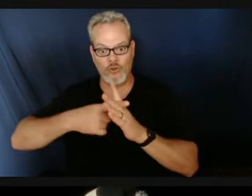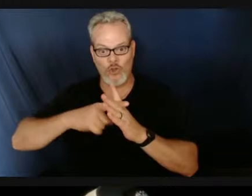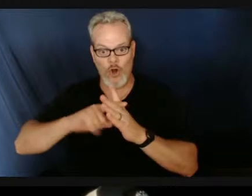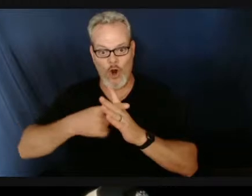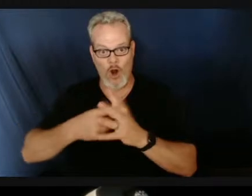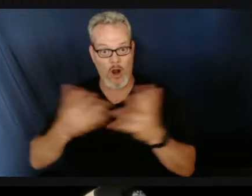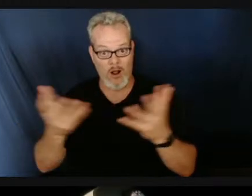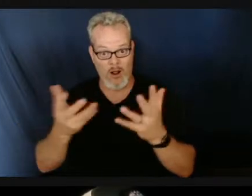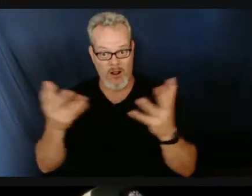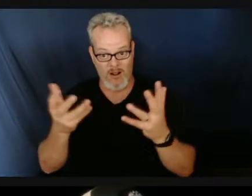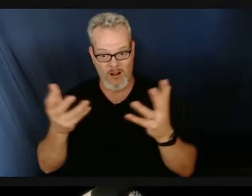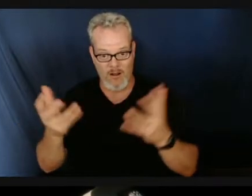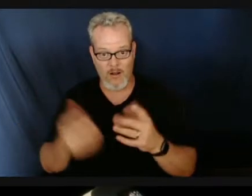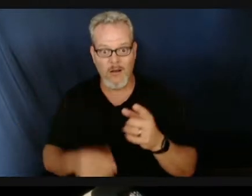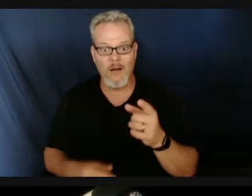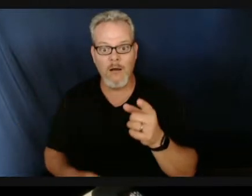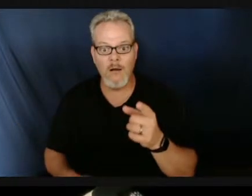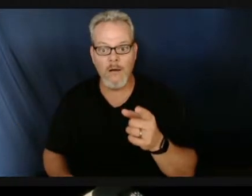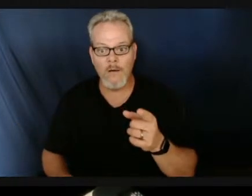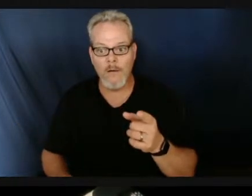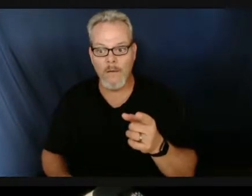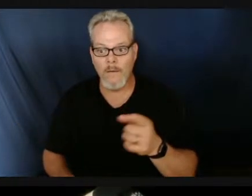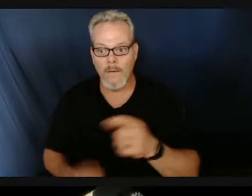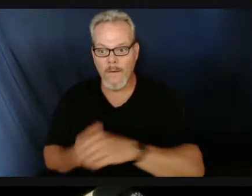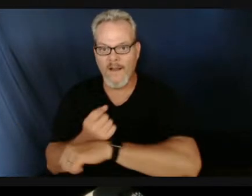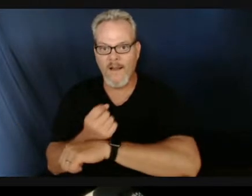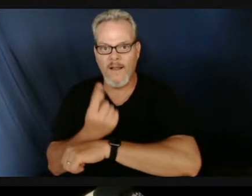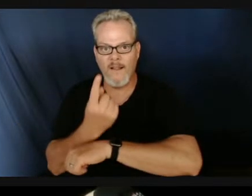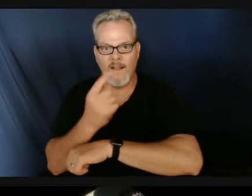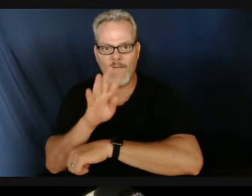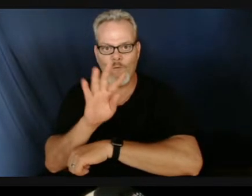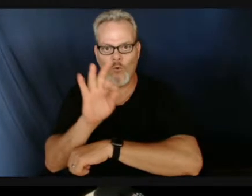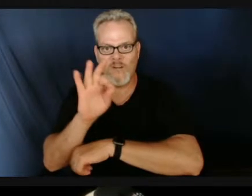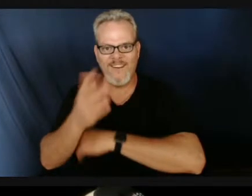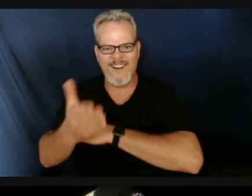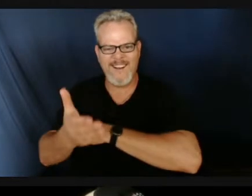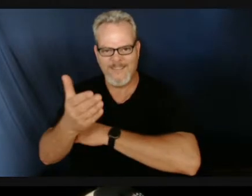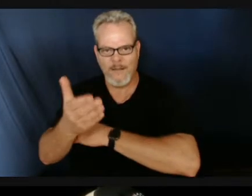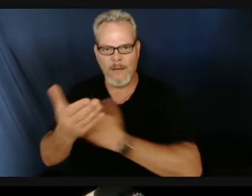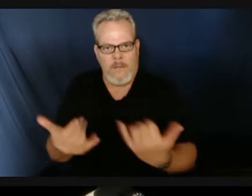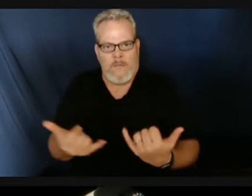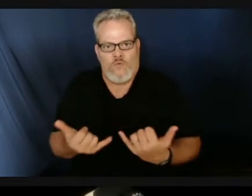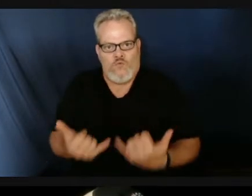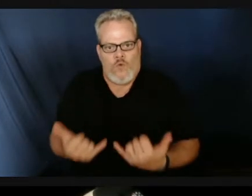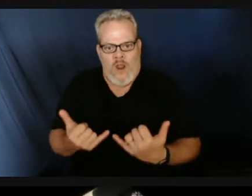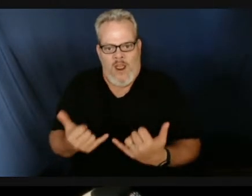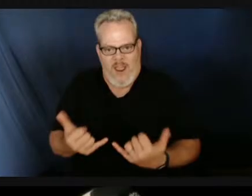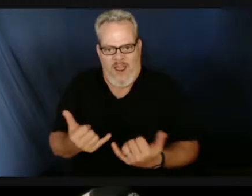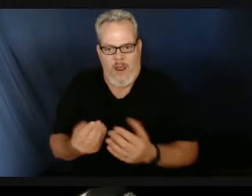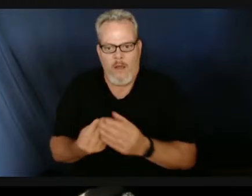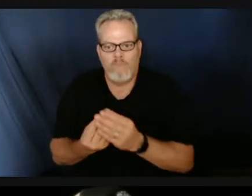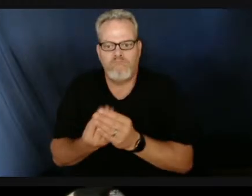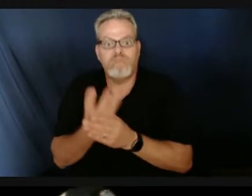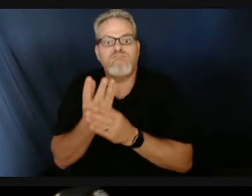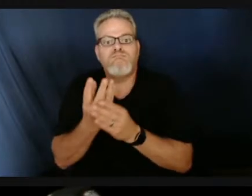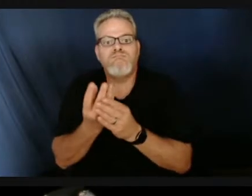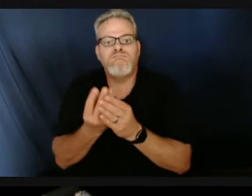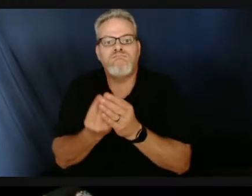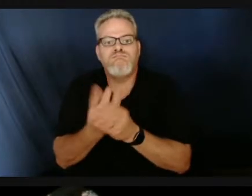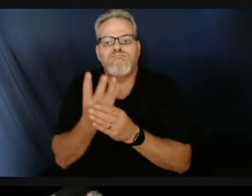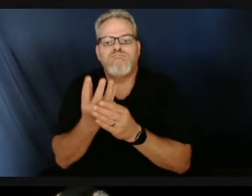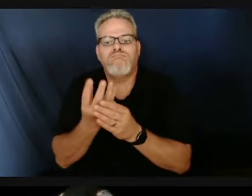noting that at 11:49 a.m. today, weak spattering transitioned to 15 to 30 foot high dome